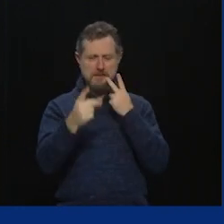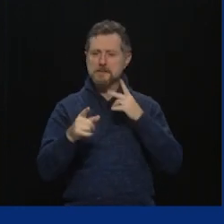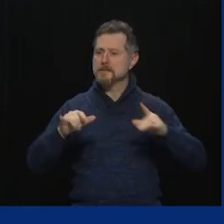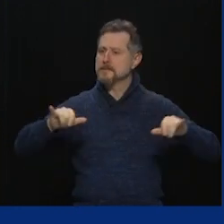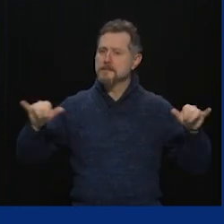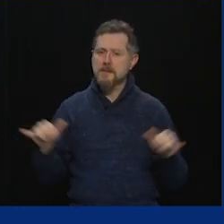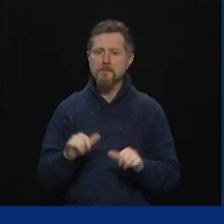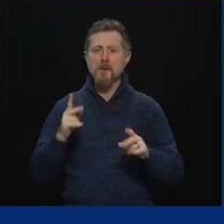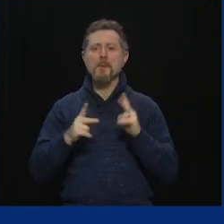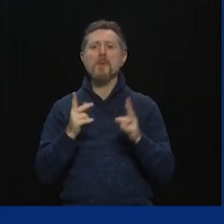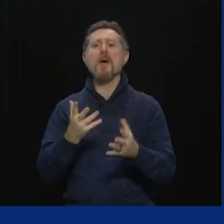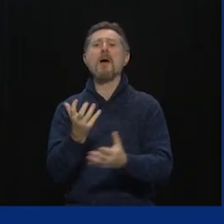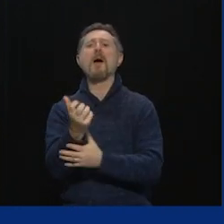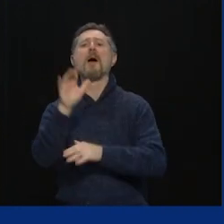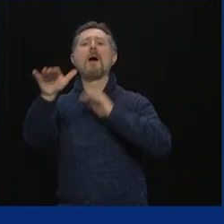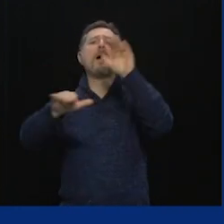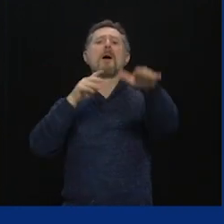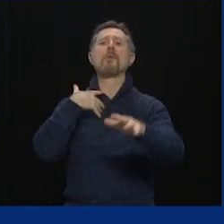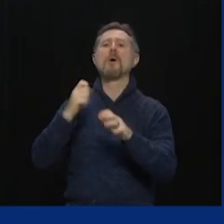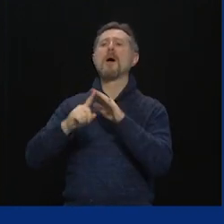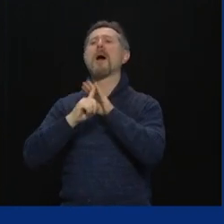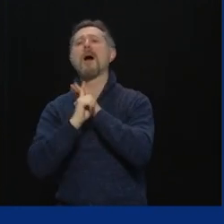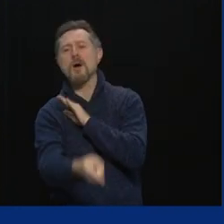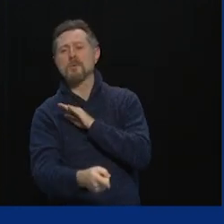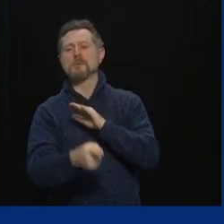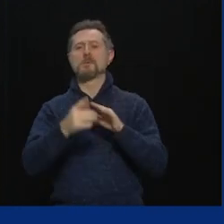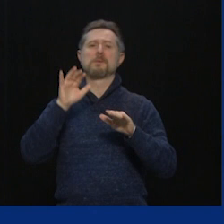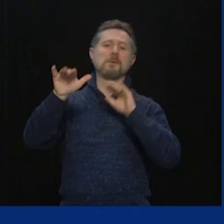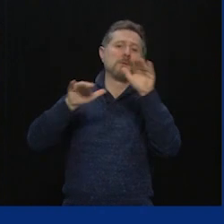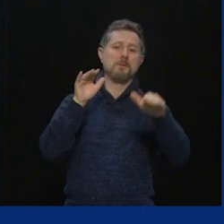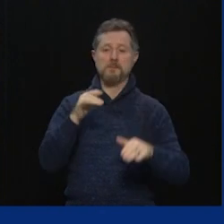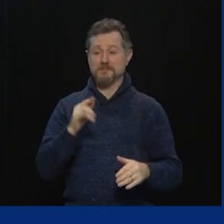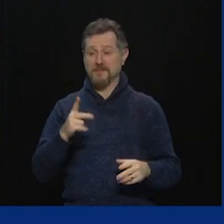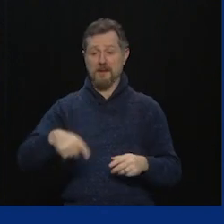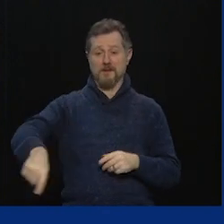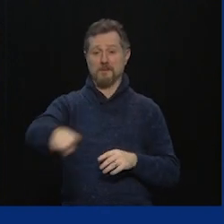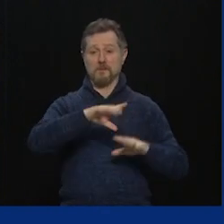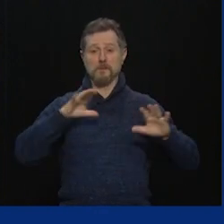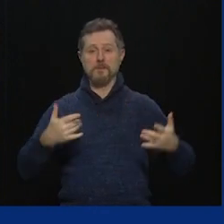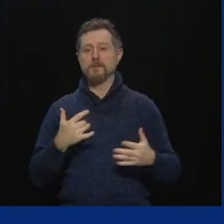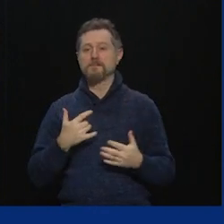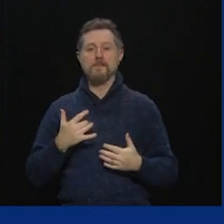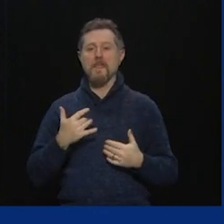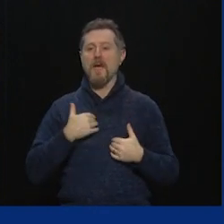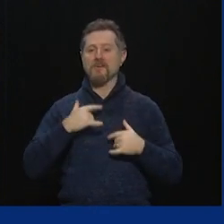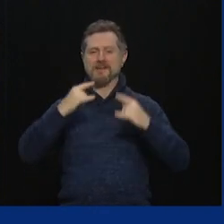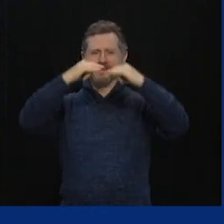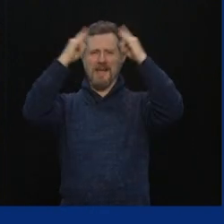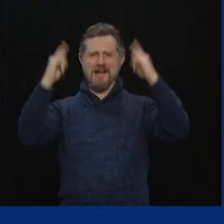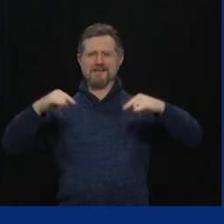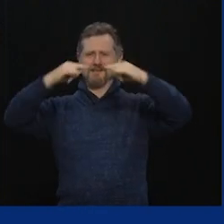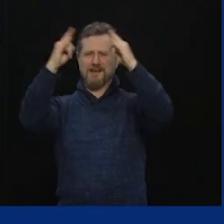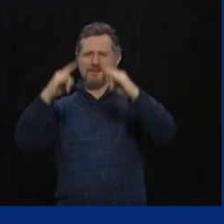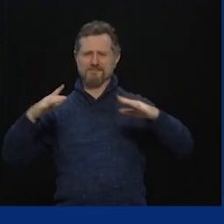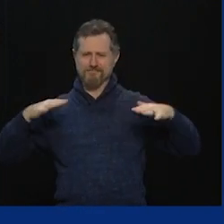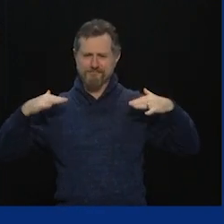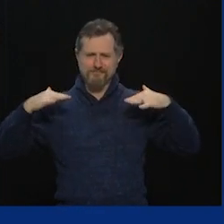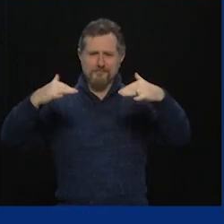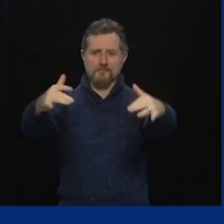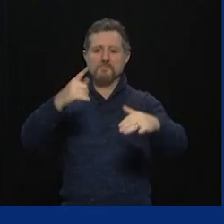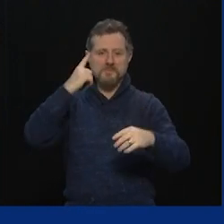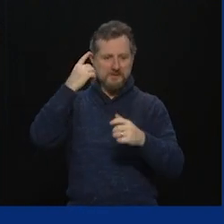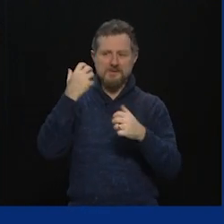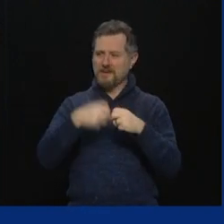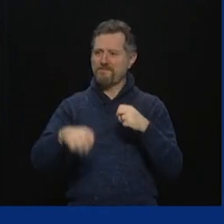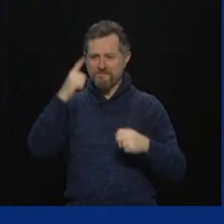desperate, trying to get out because they were under these tents and it was really difficult for them. But I could see a sense of